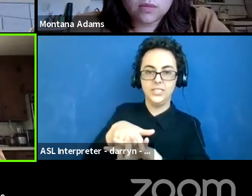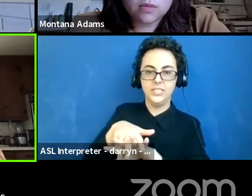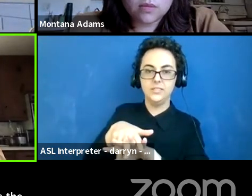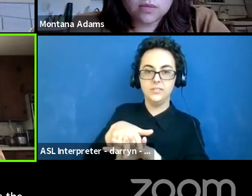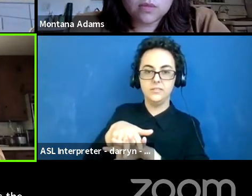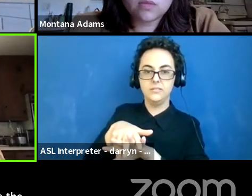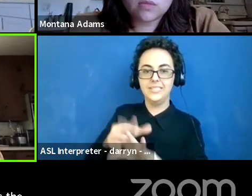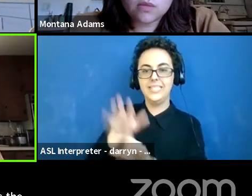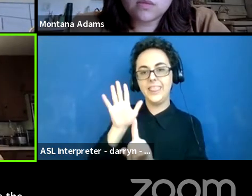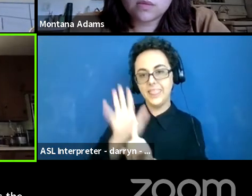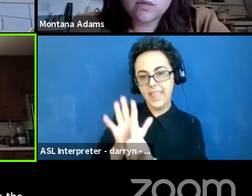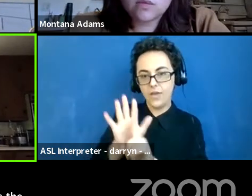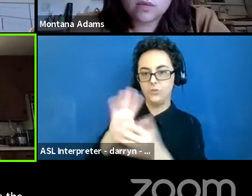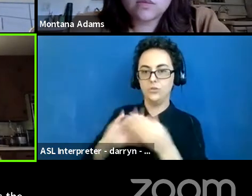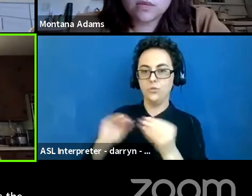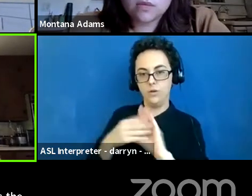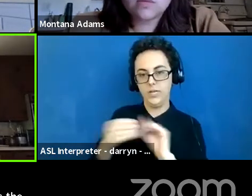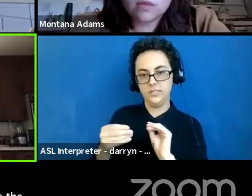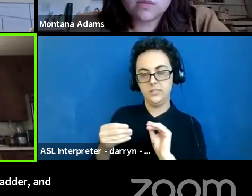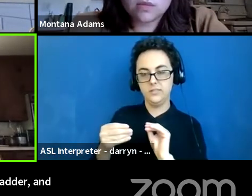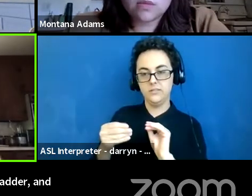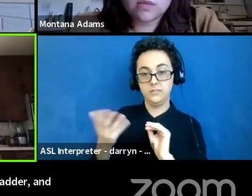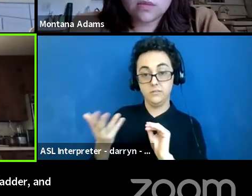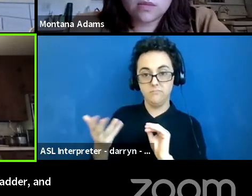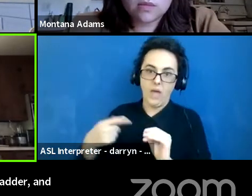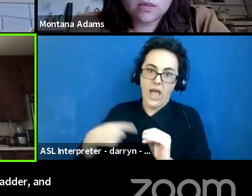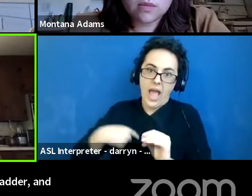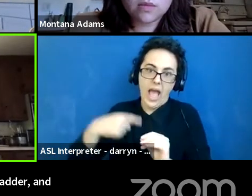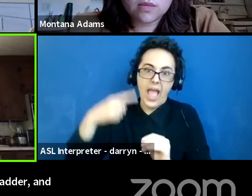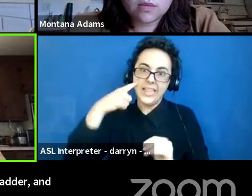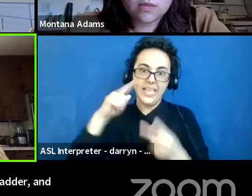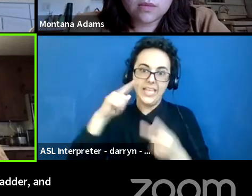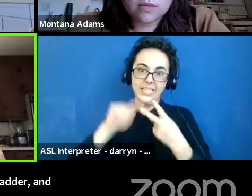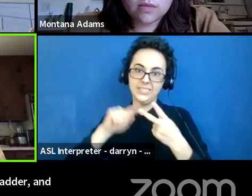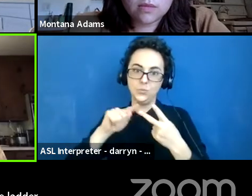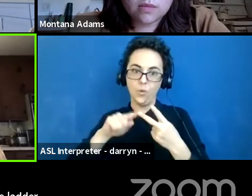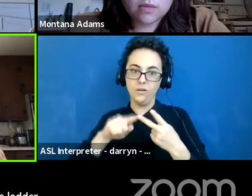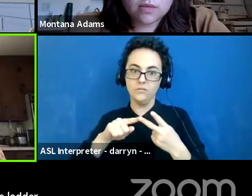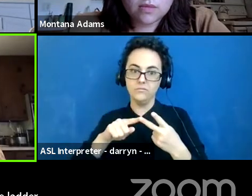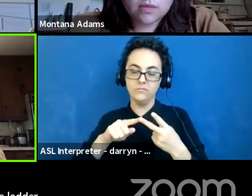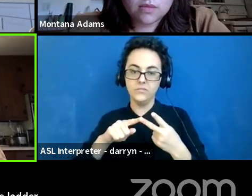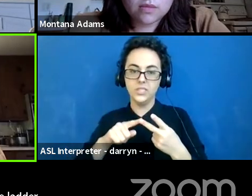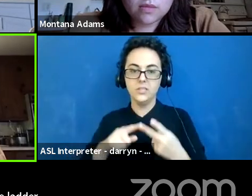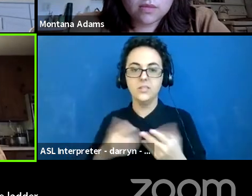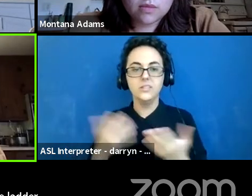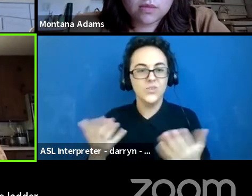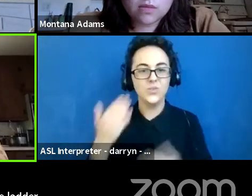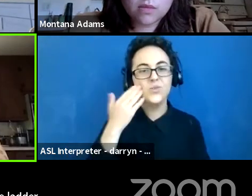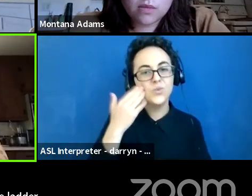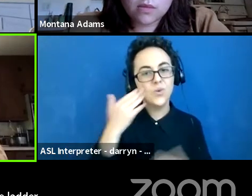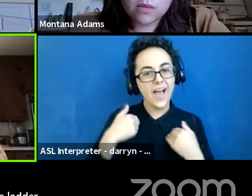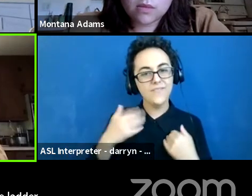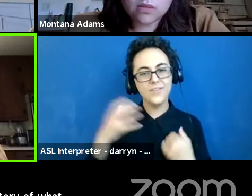latter. And while, you know, there is such a rich history of what is Native theater, you